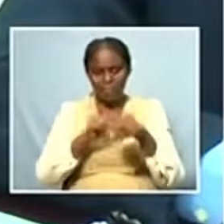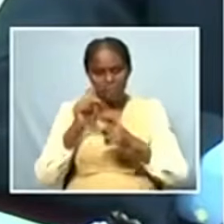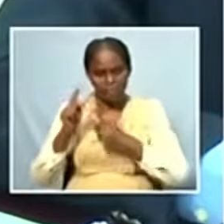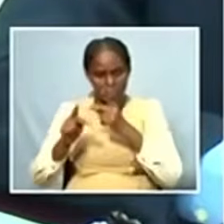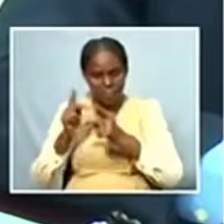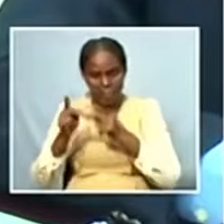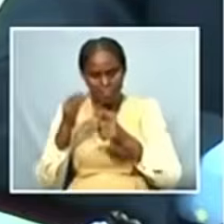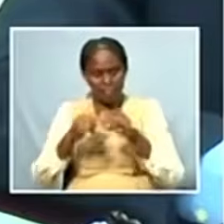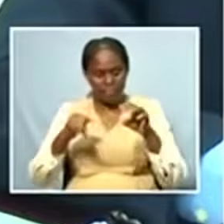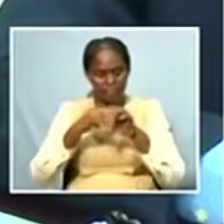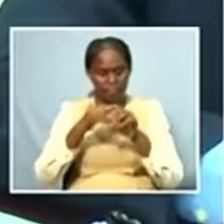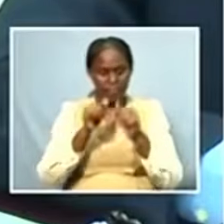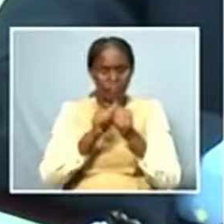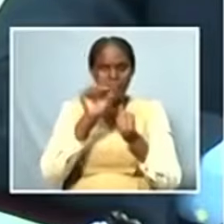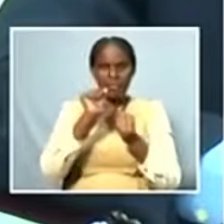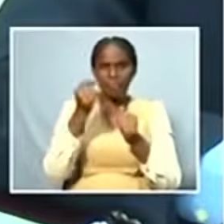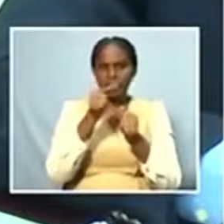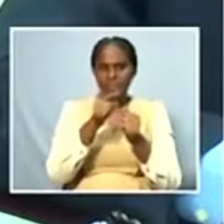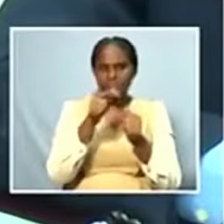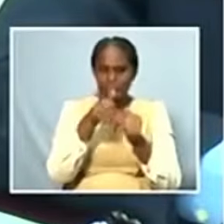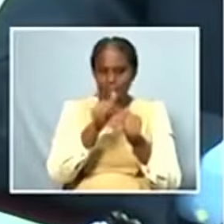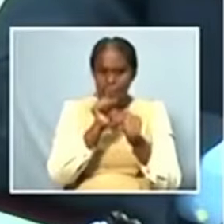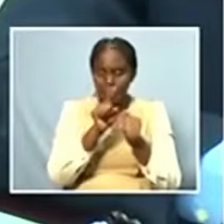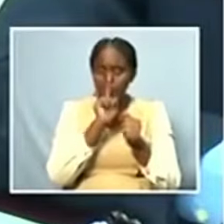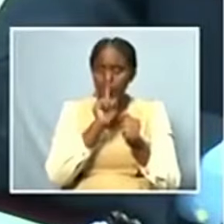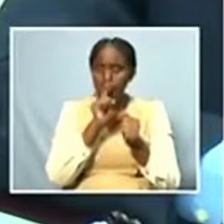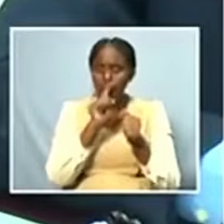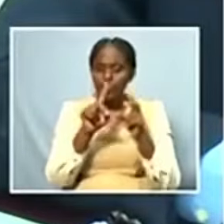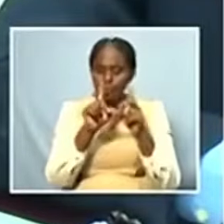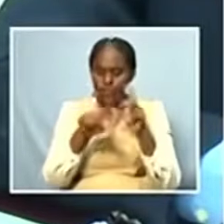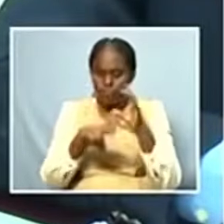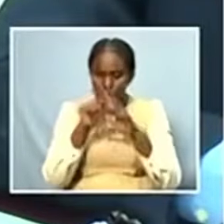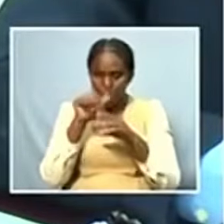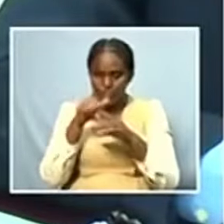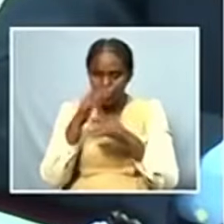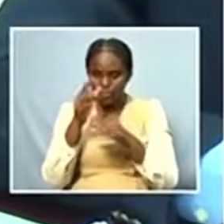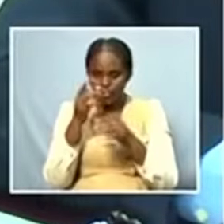of engaging with AG that it was actually discovered by